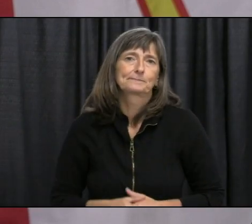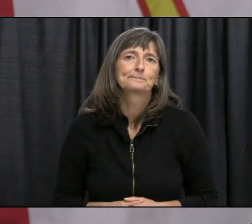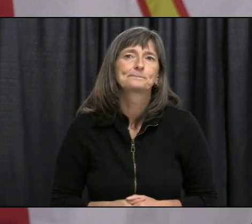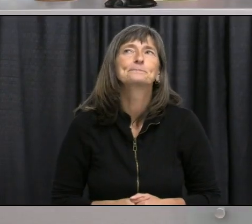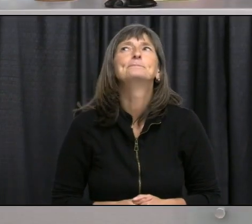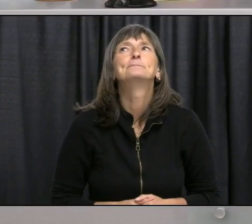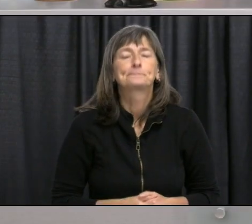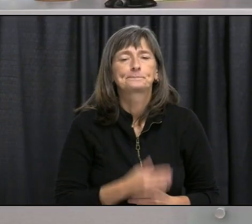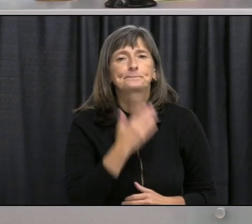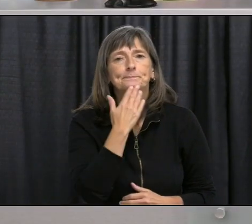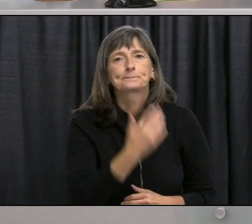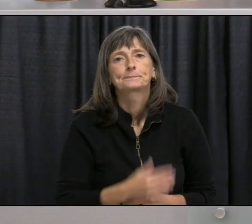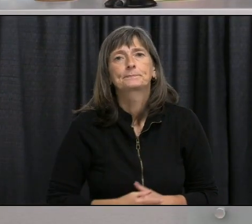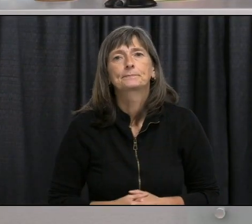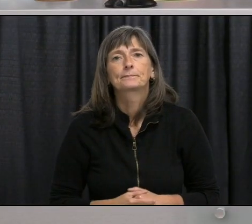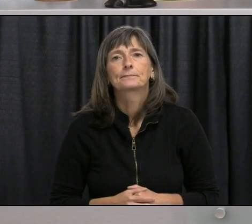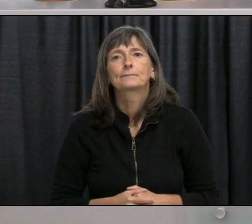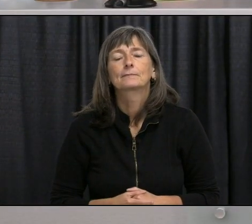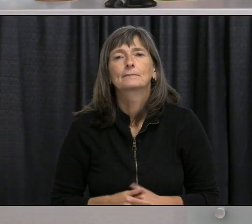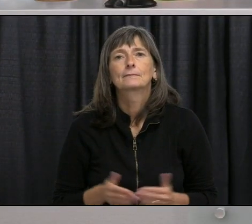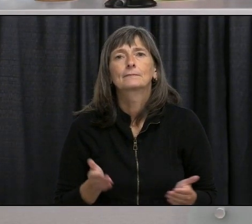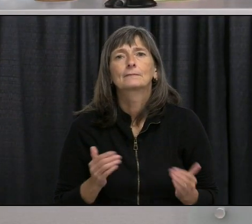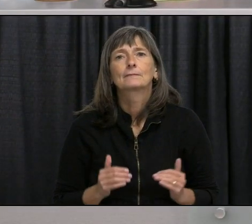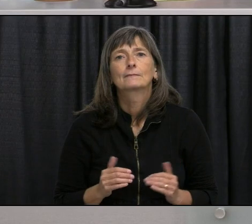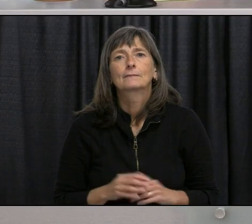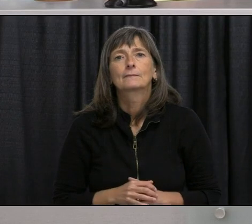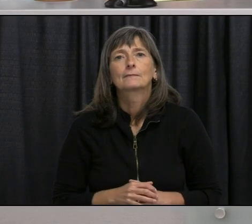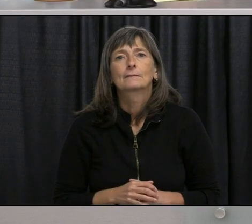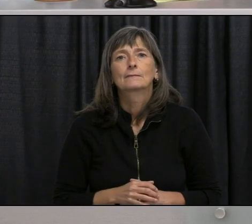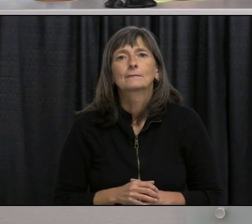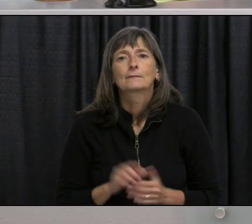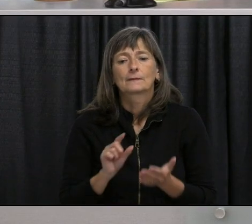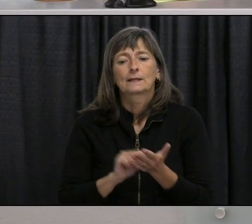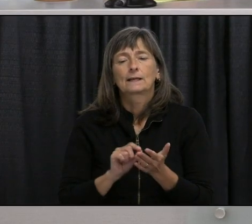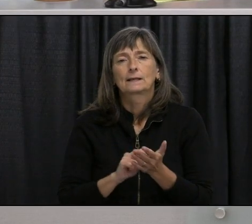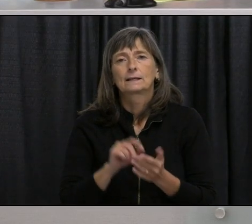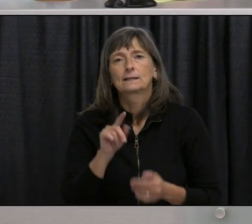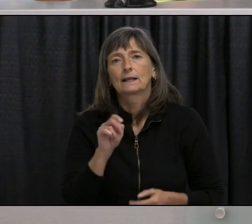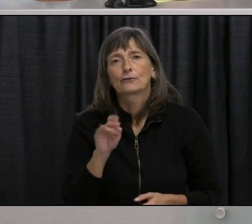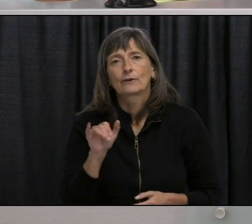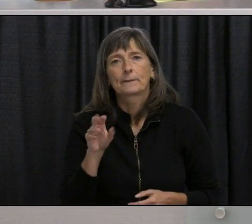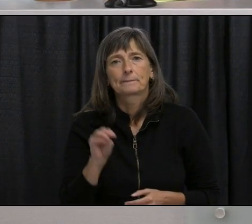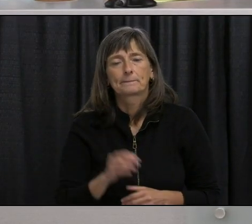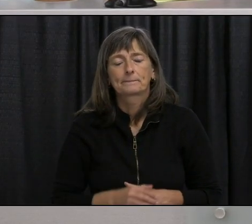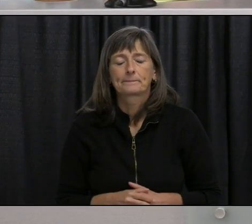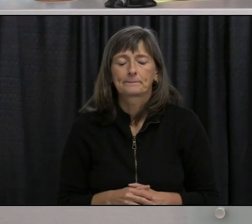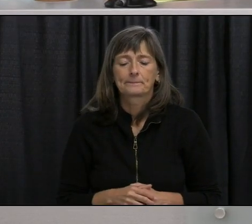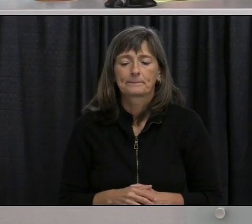Thank you. Our next questions are from Peter Jackson of The Telegram. Please go ahead.